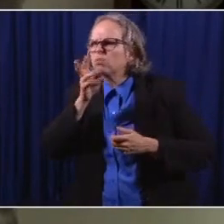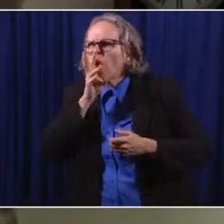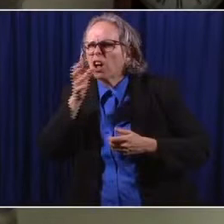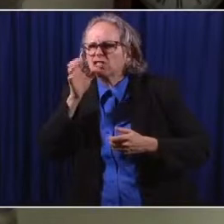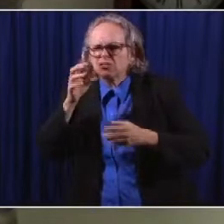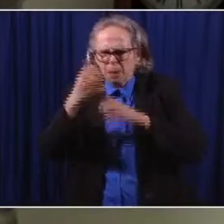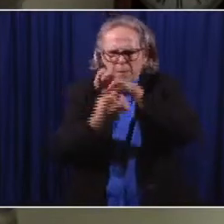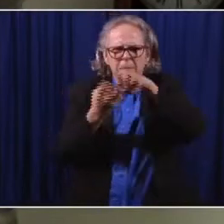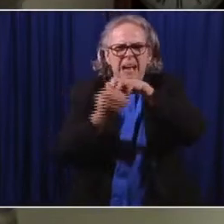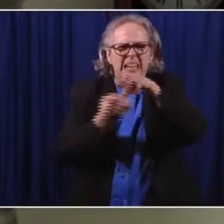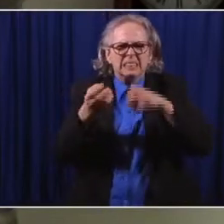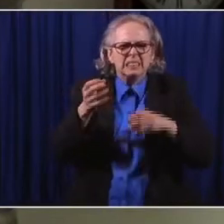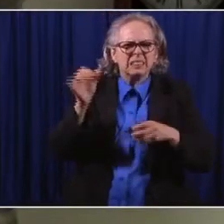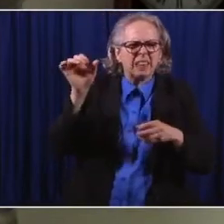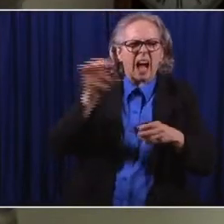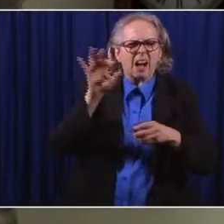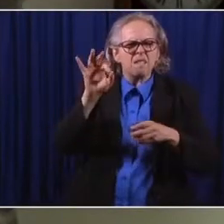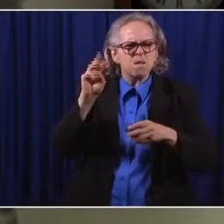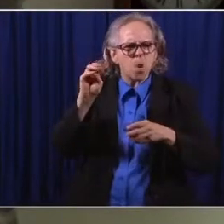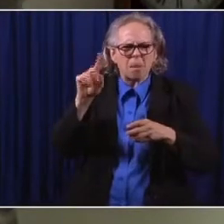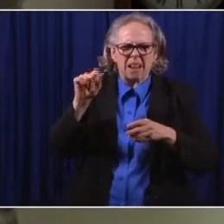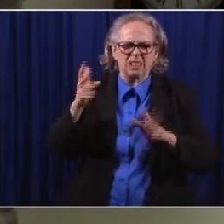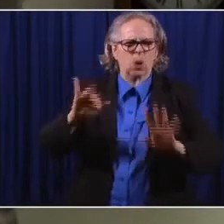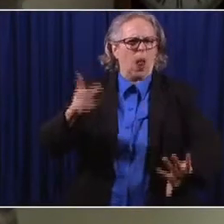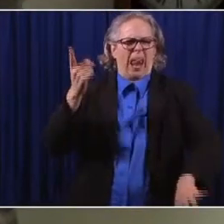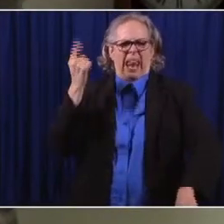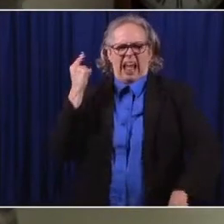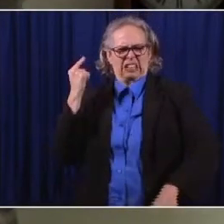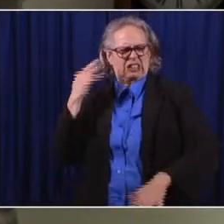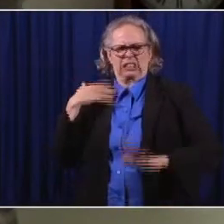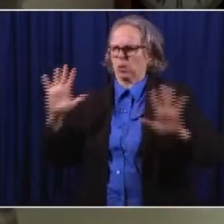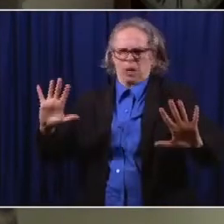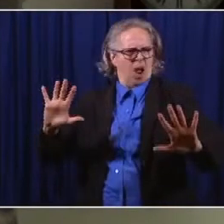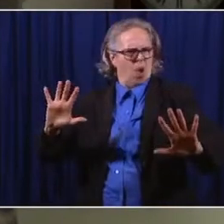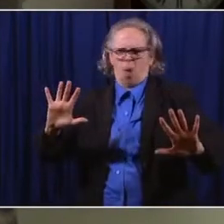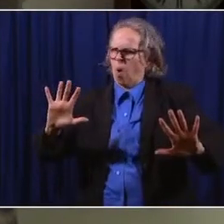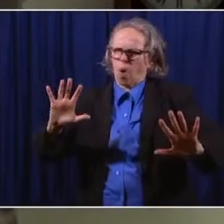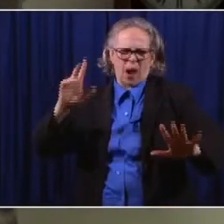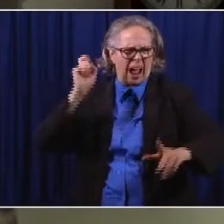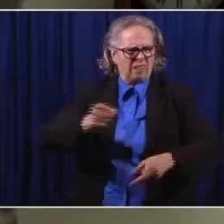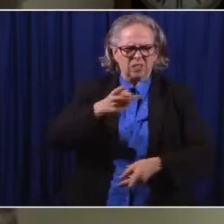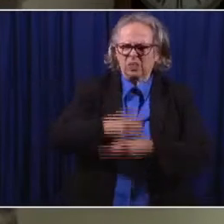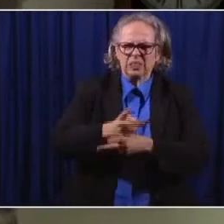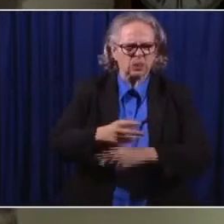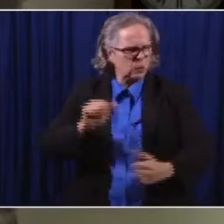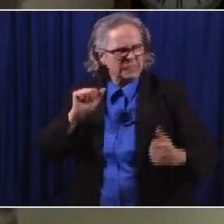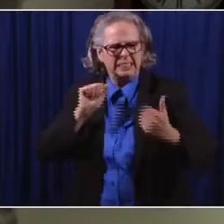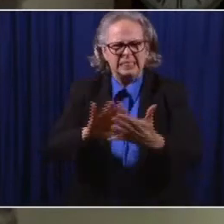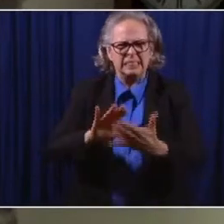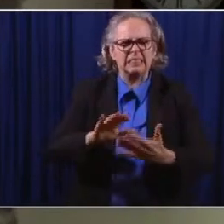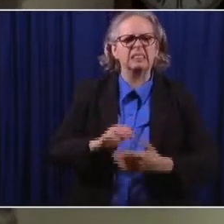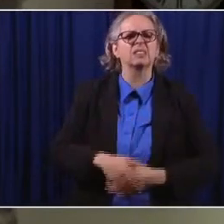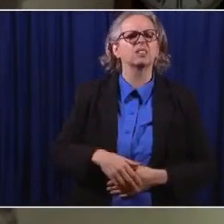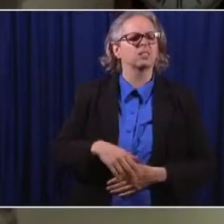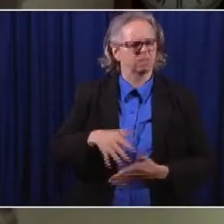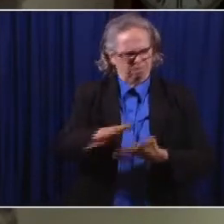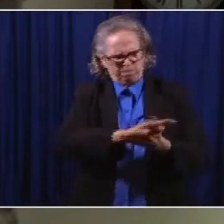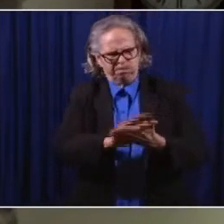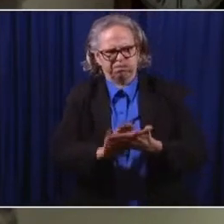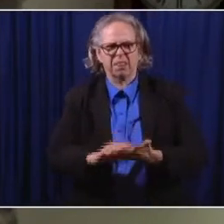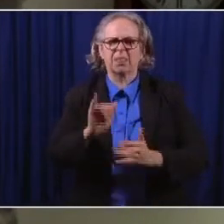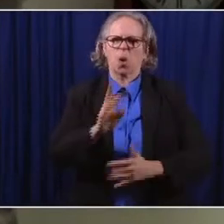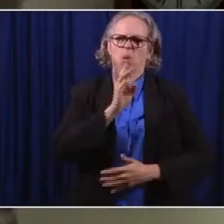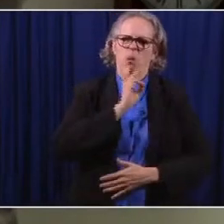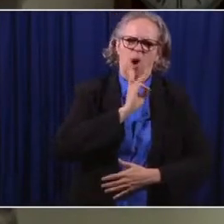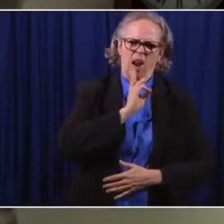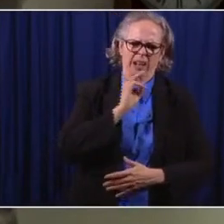year to tackle a number of water quality issues in this state, particularly focused on water quality in